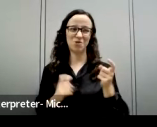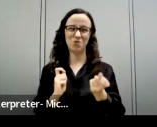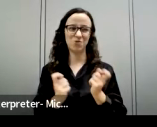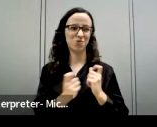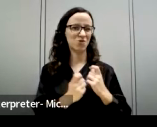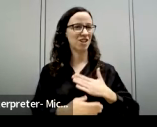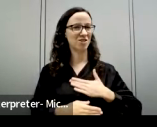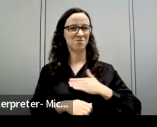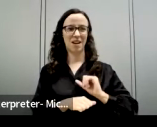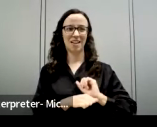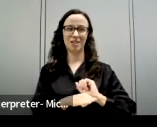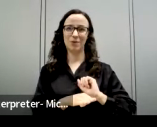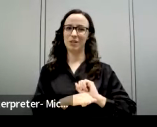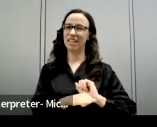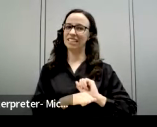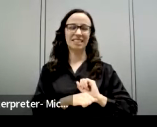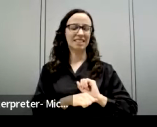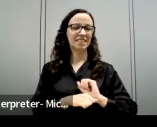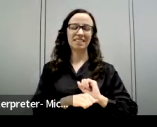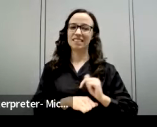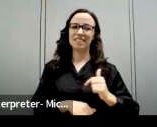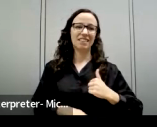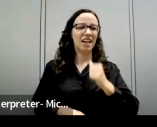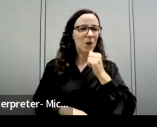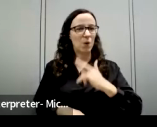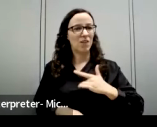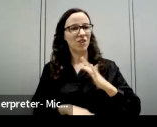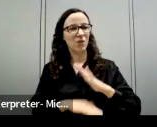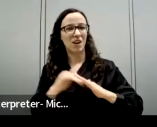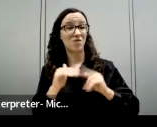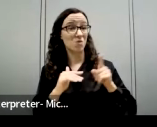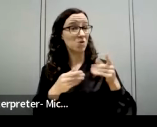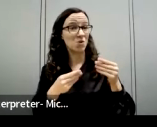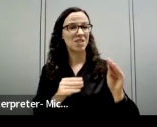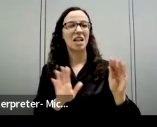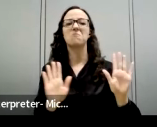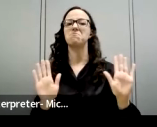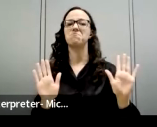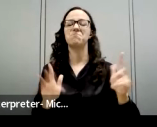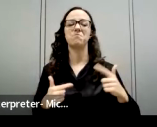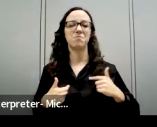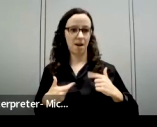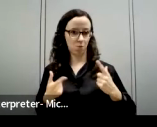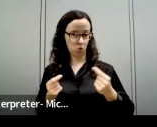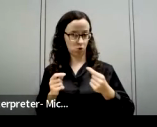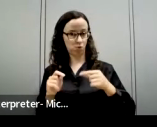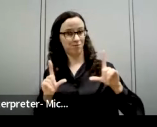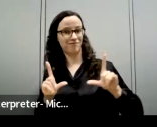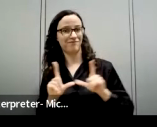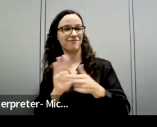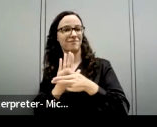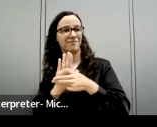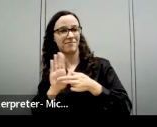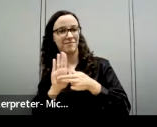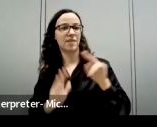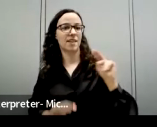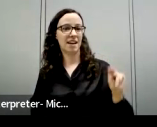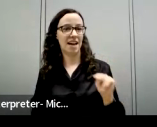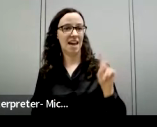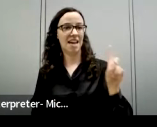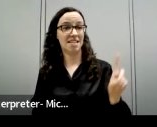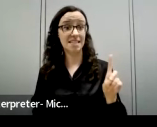changes and revising it. I don't feel comfortable with you maybe selling it. So I'm going to add the non-derivative work. So it's basically